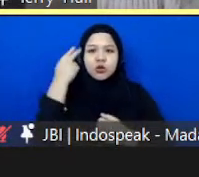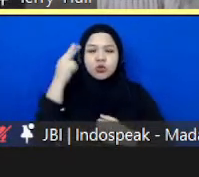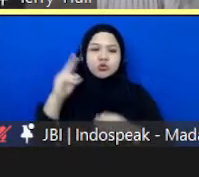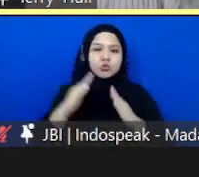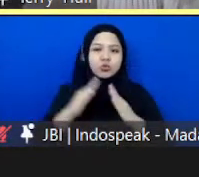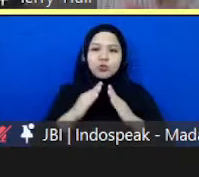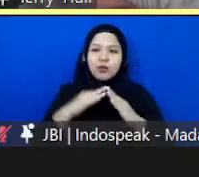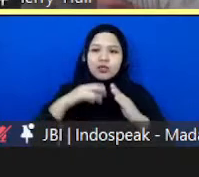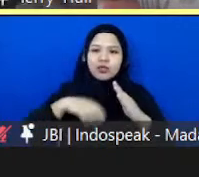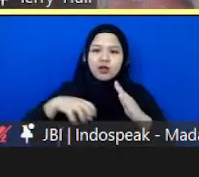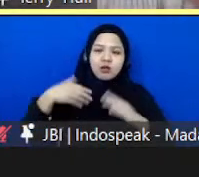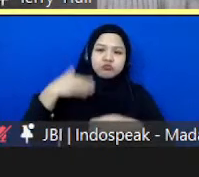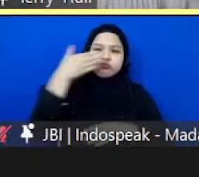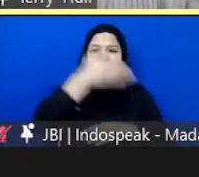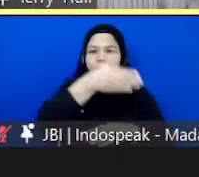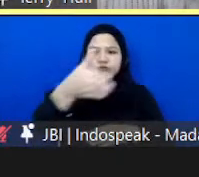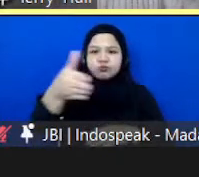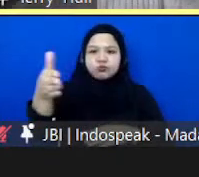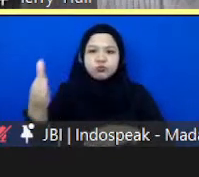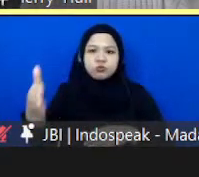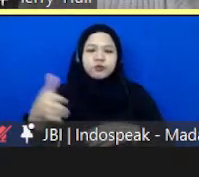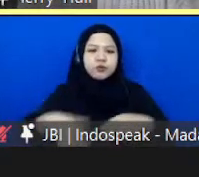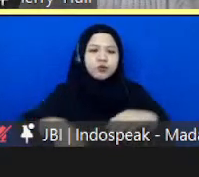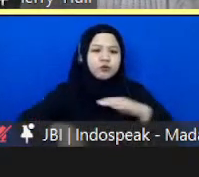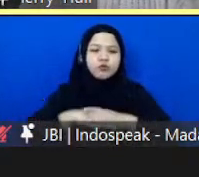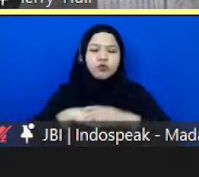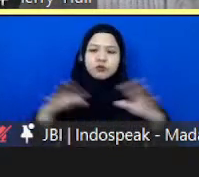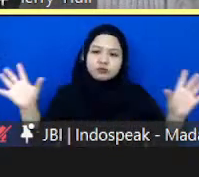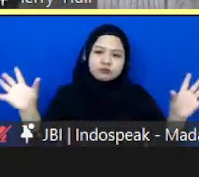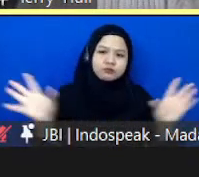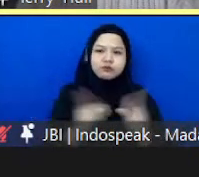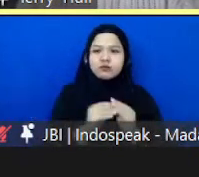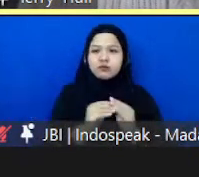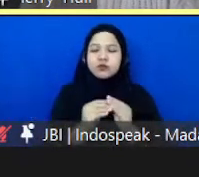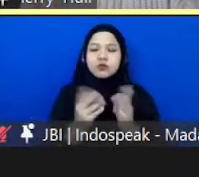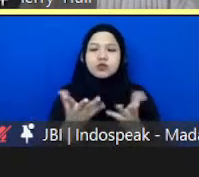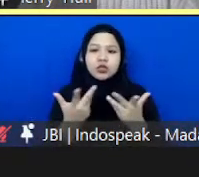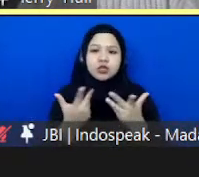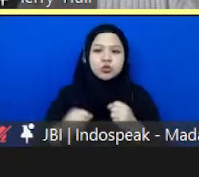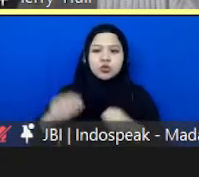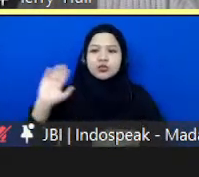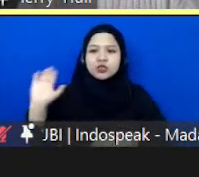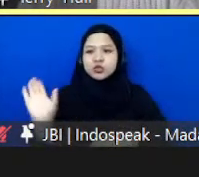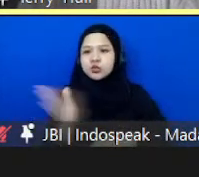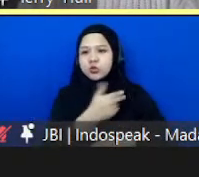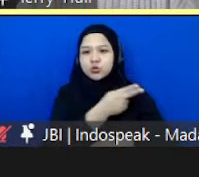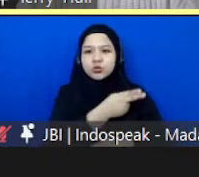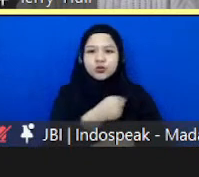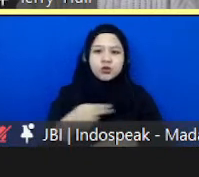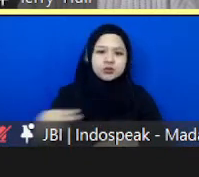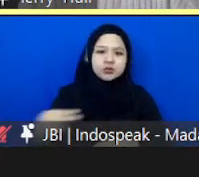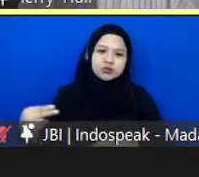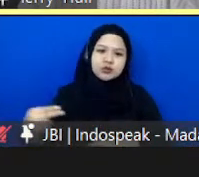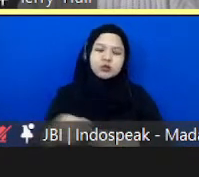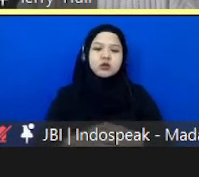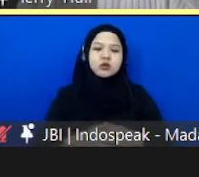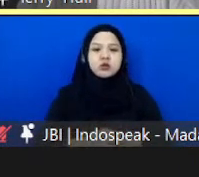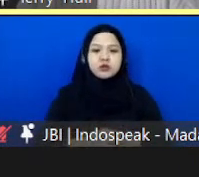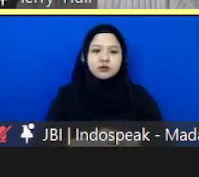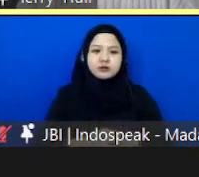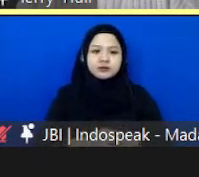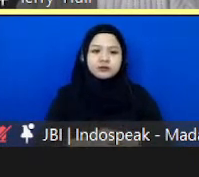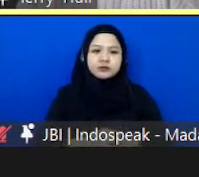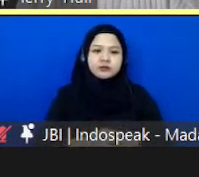household and get a full count of the entire nation. The